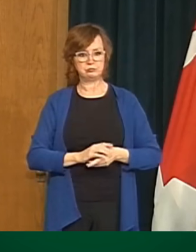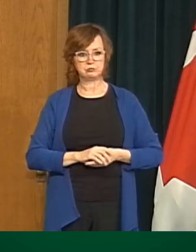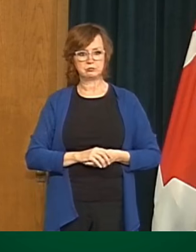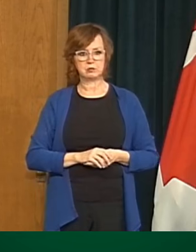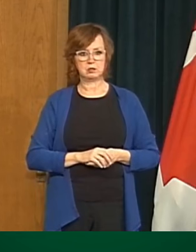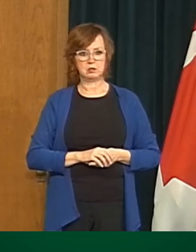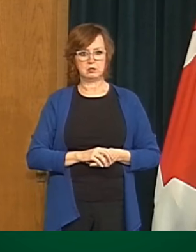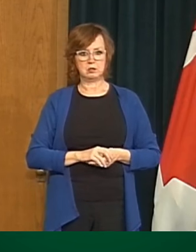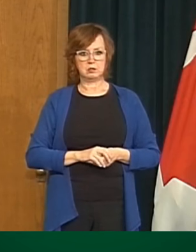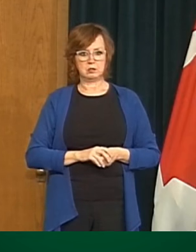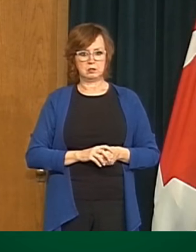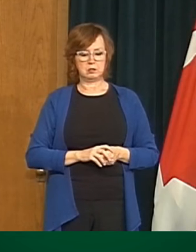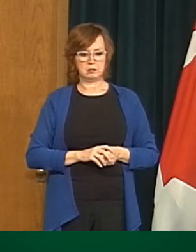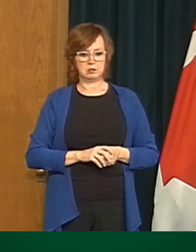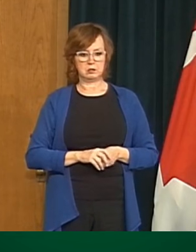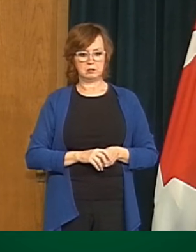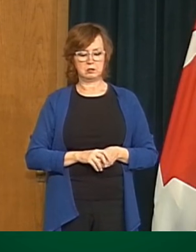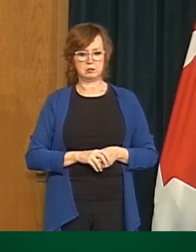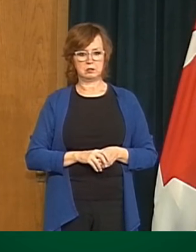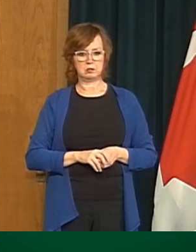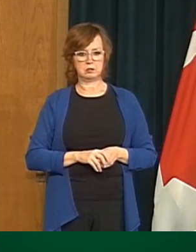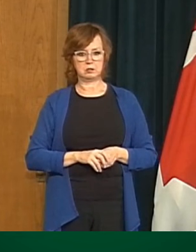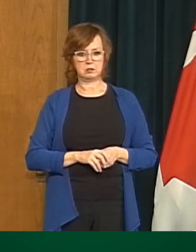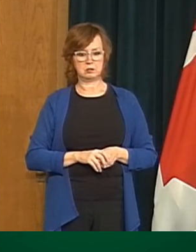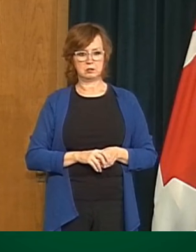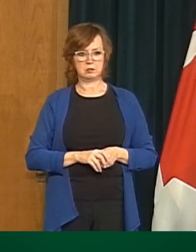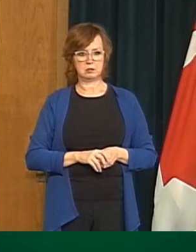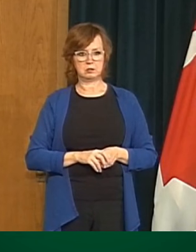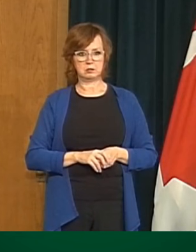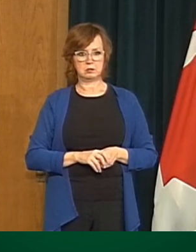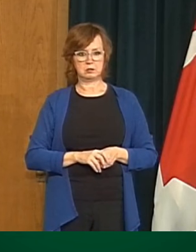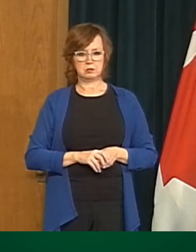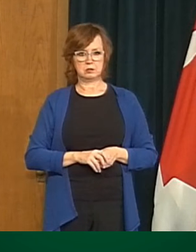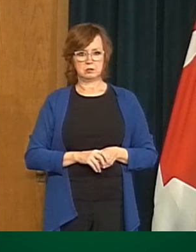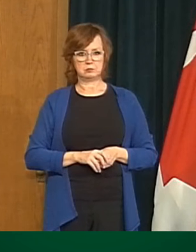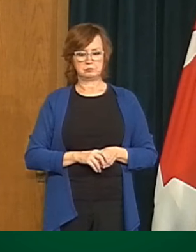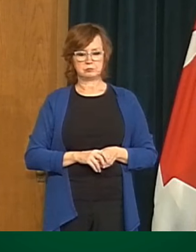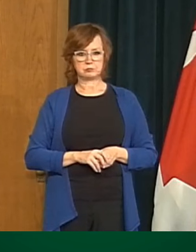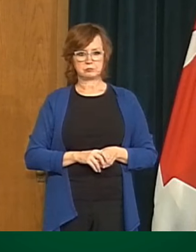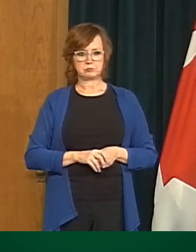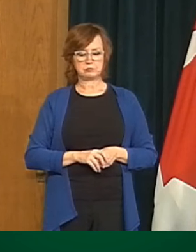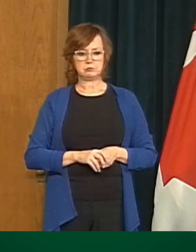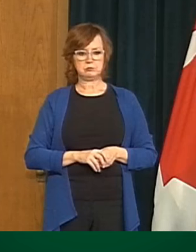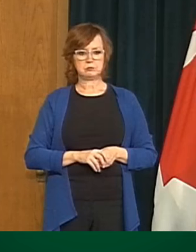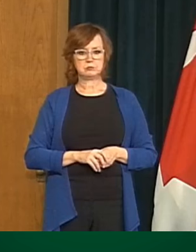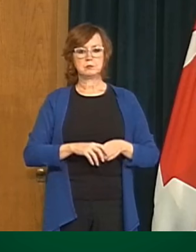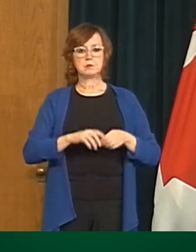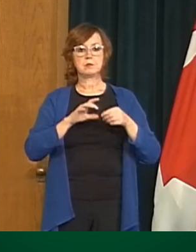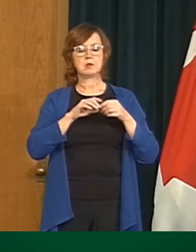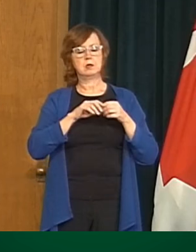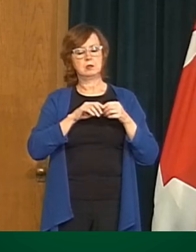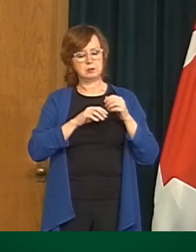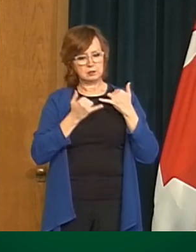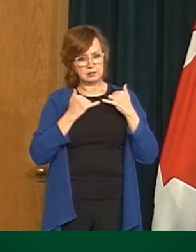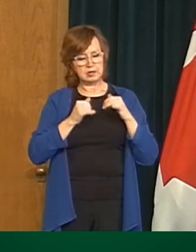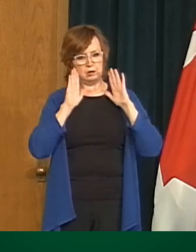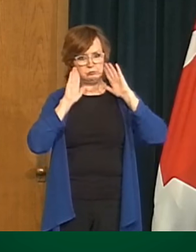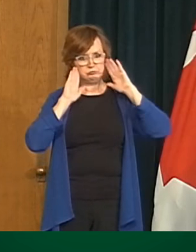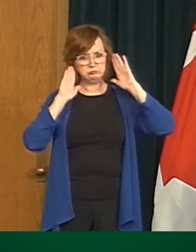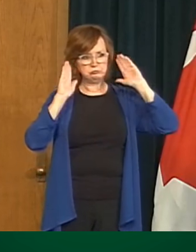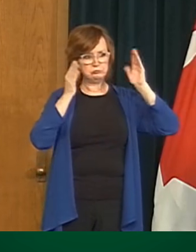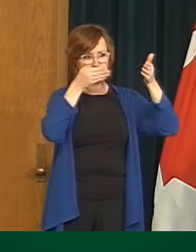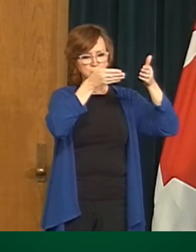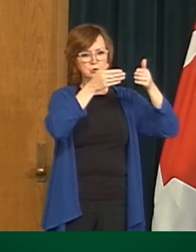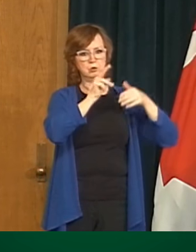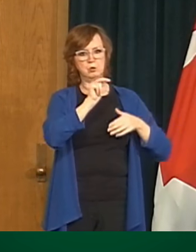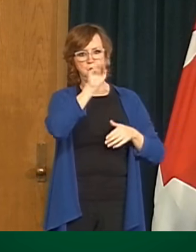in a much more manageable situation, if you will, with respect to the spread of this virus, in particular in the northwestern areas of